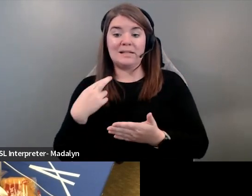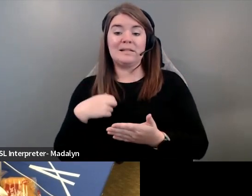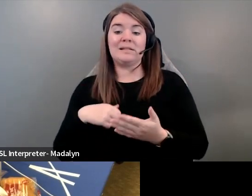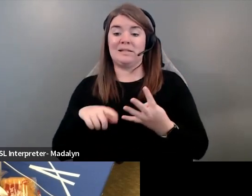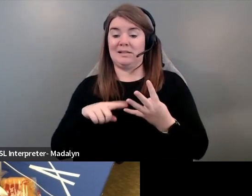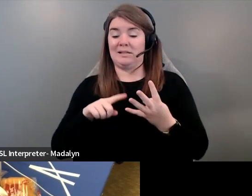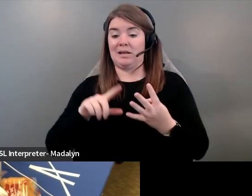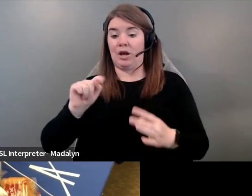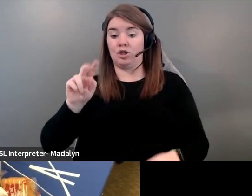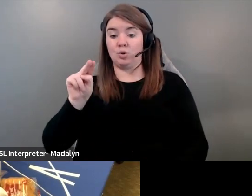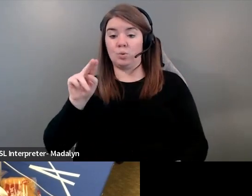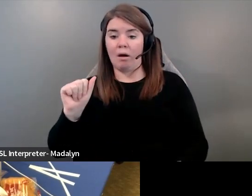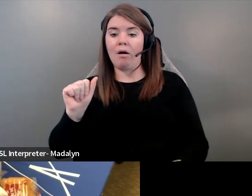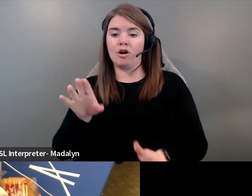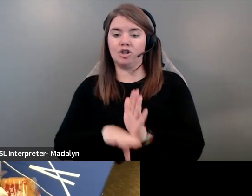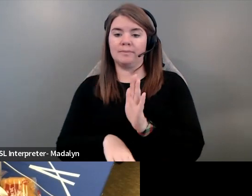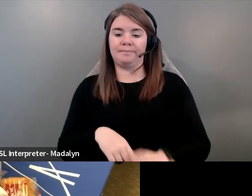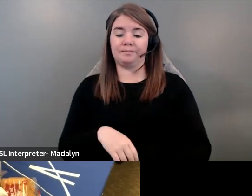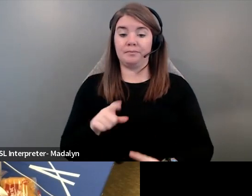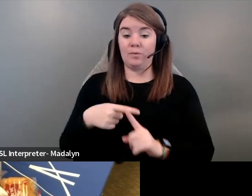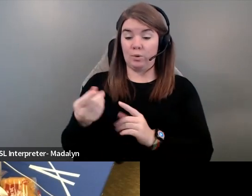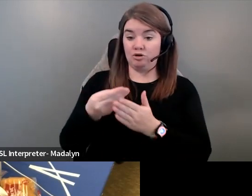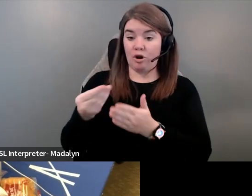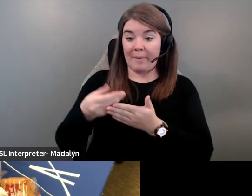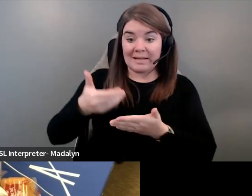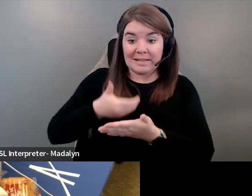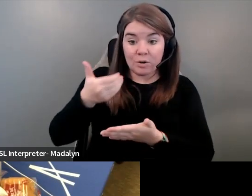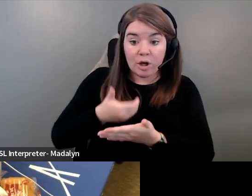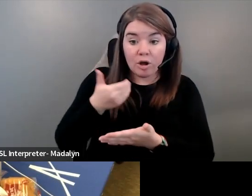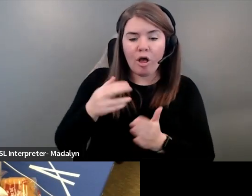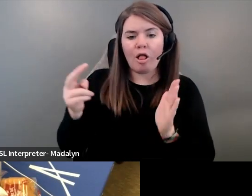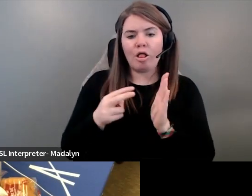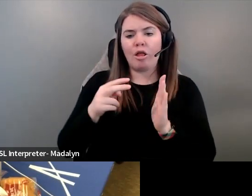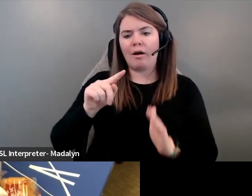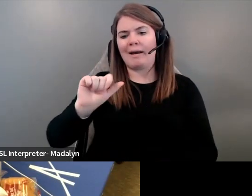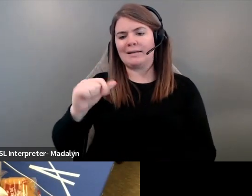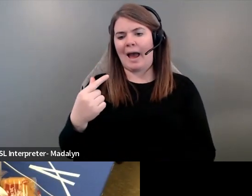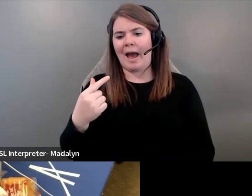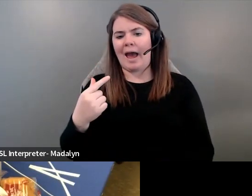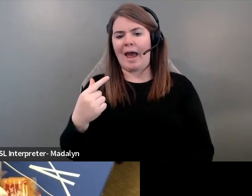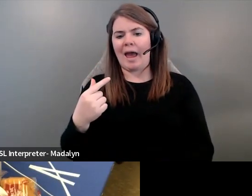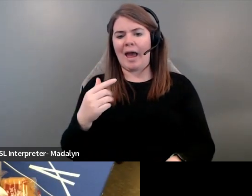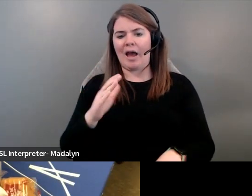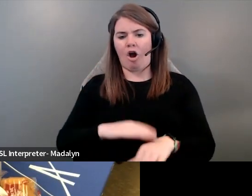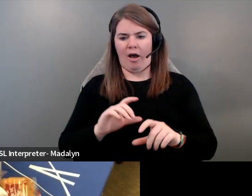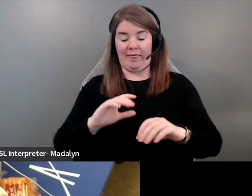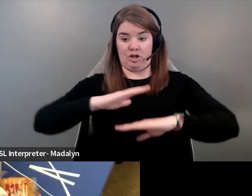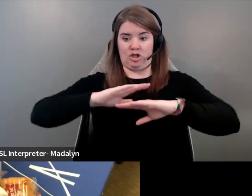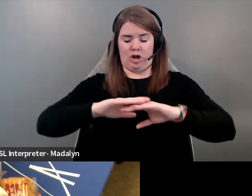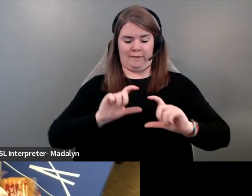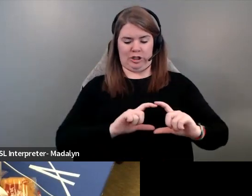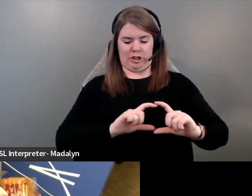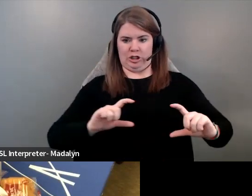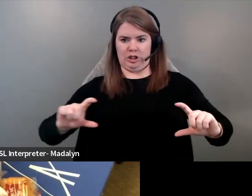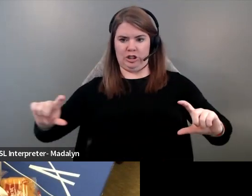When you're shopping cold cereal in the aisle, try and look at the tag that's on the edge of the shelf. It will have